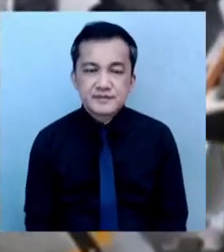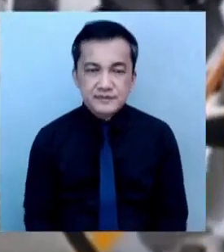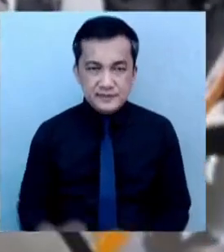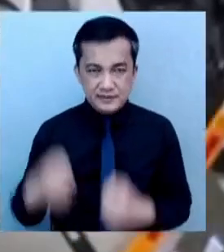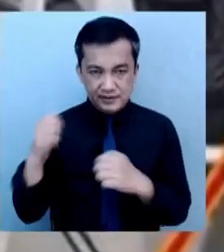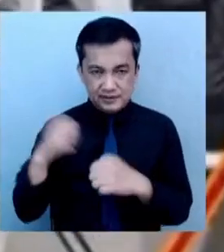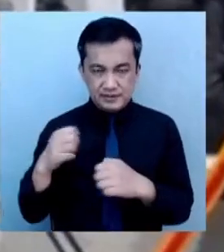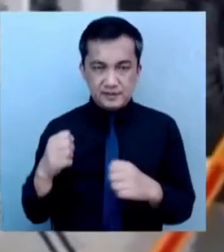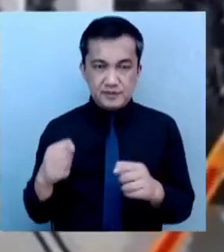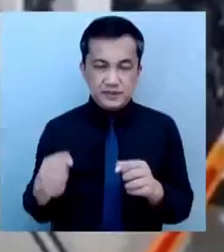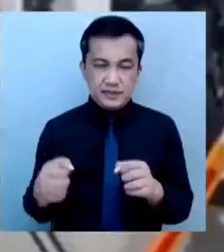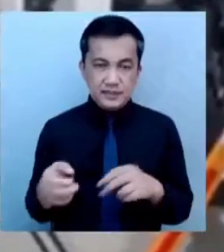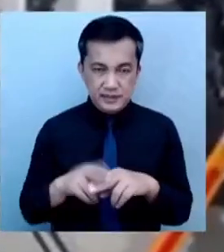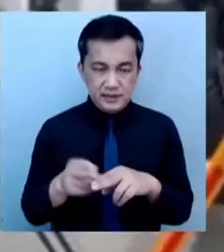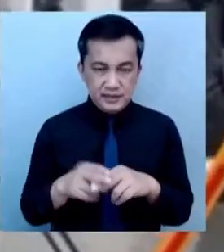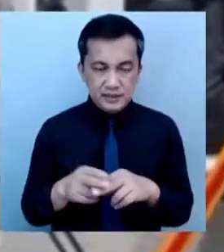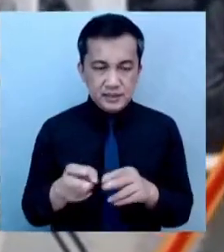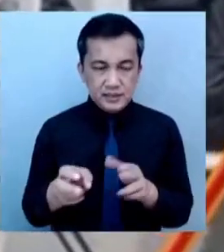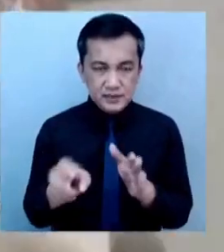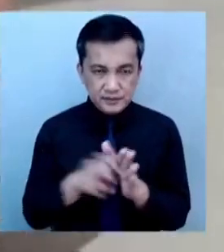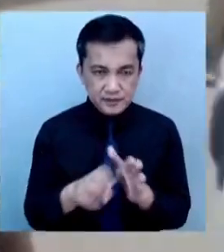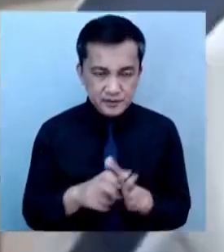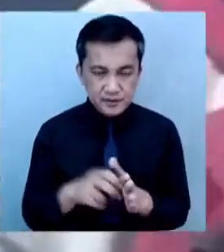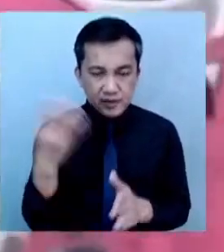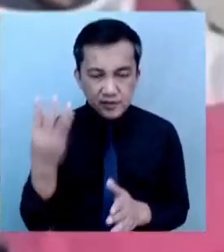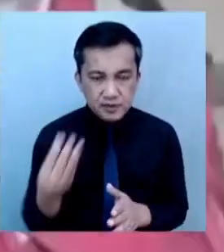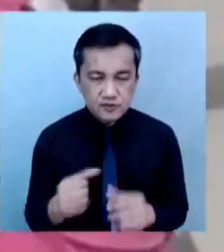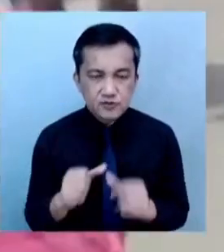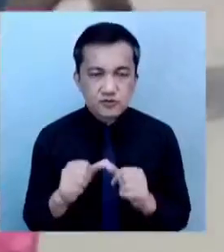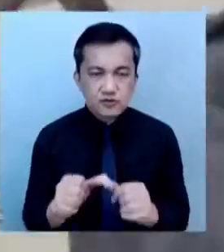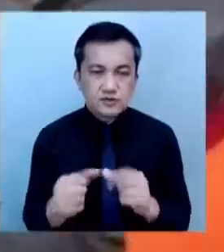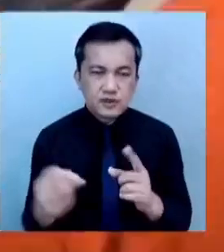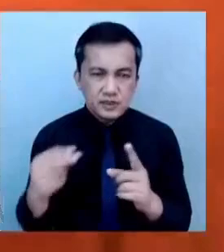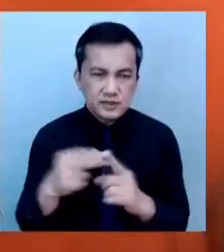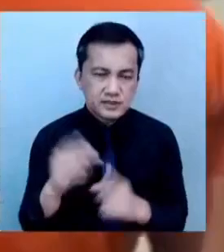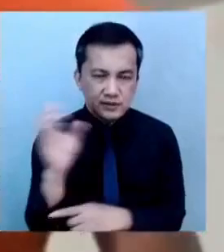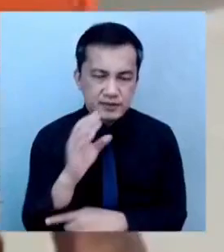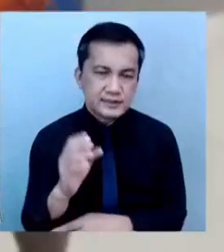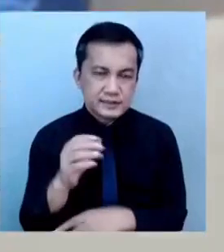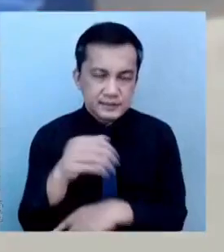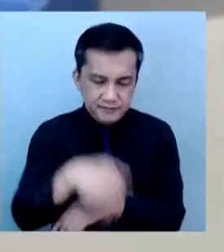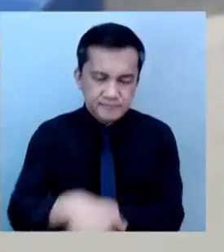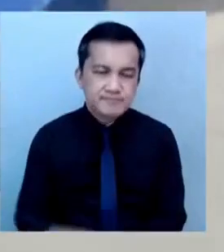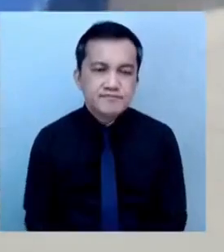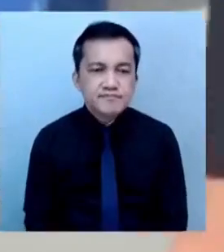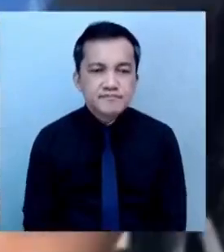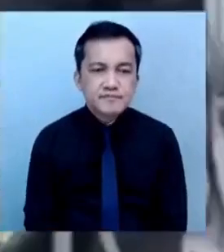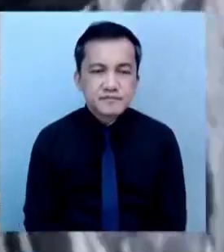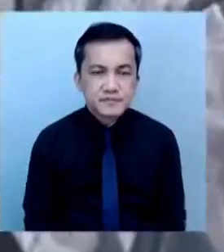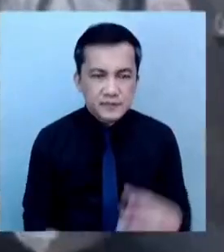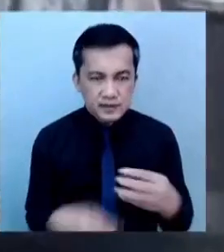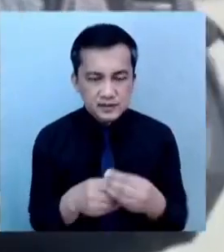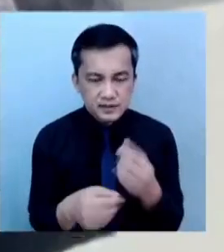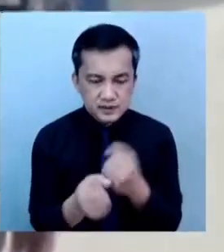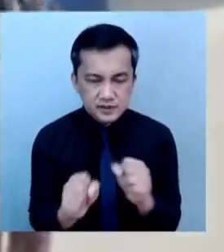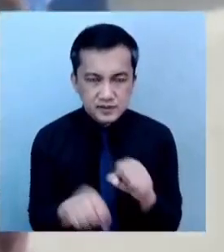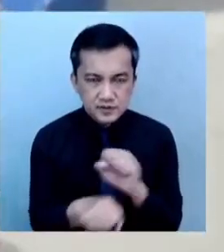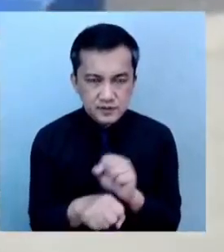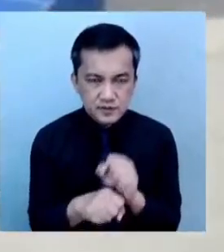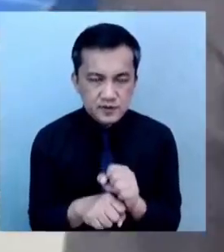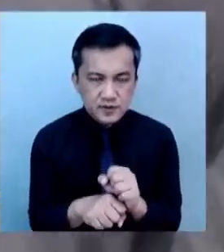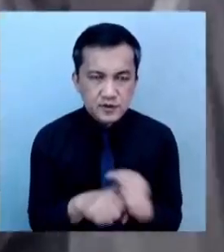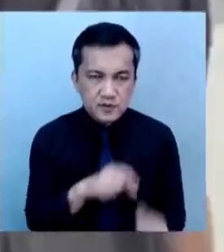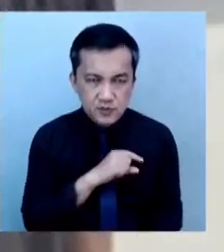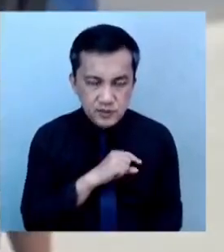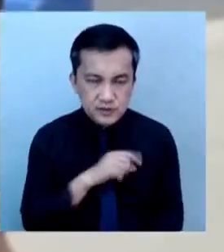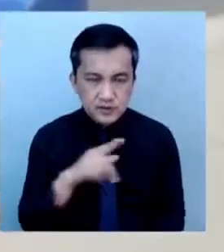passengers at Batangas Port will continue until Christmas Eve. Additional security personnel from Port Police and Coast Guard have